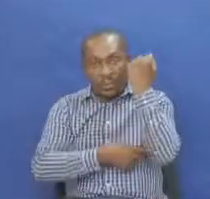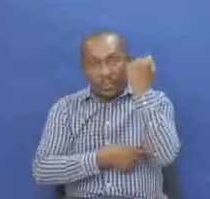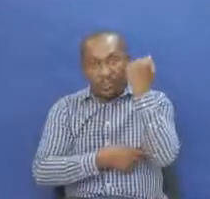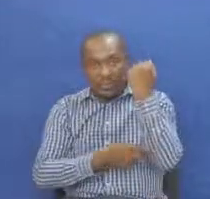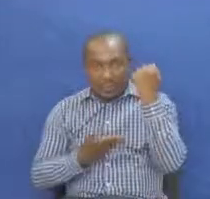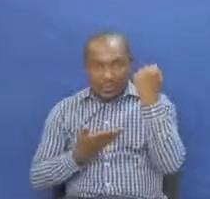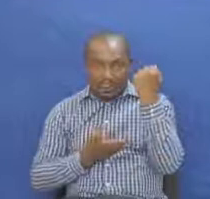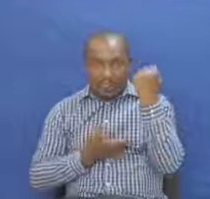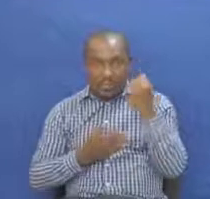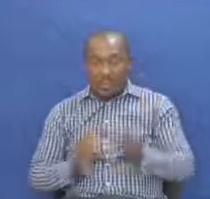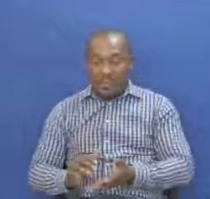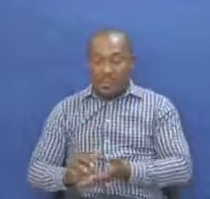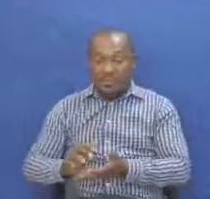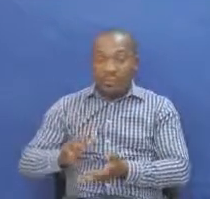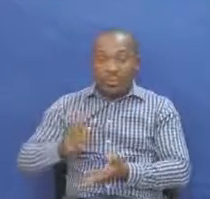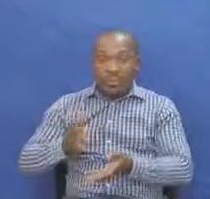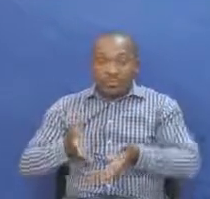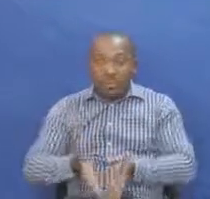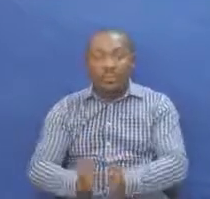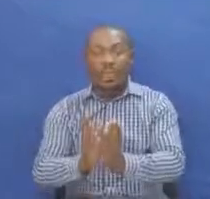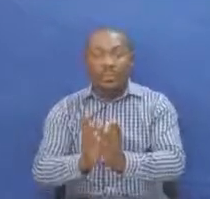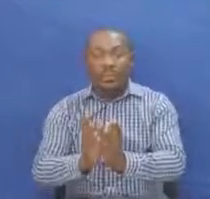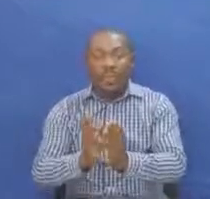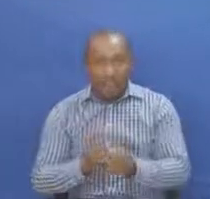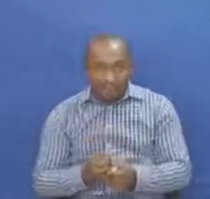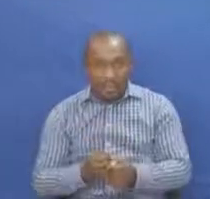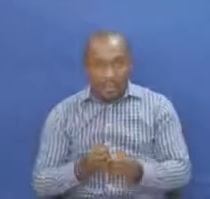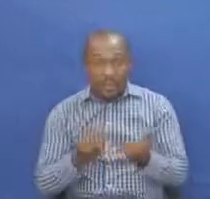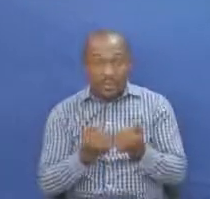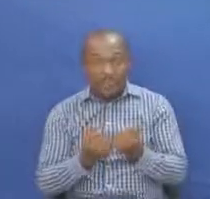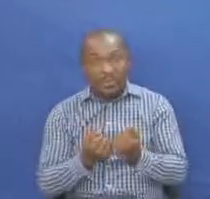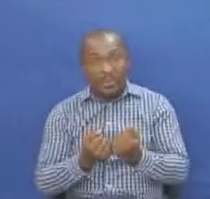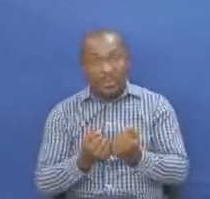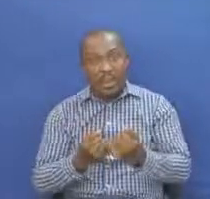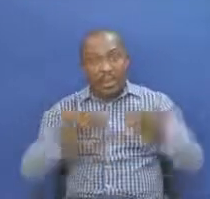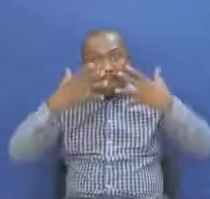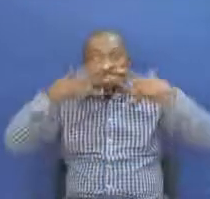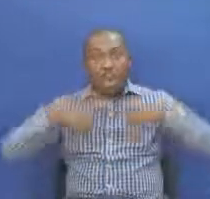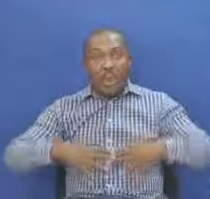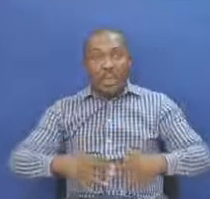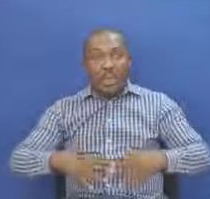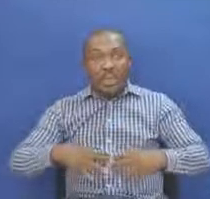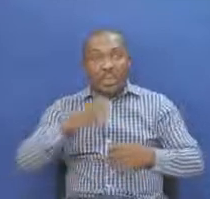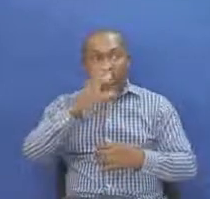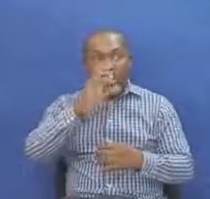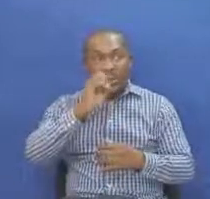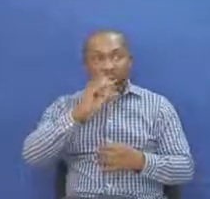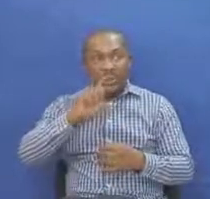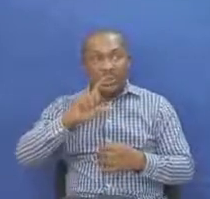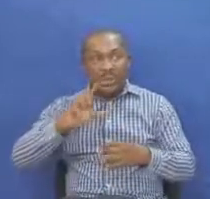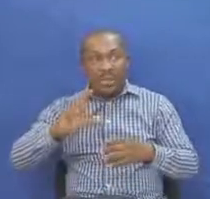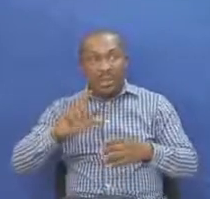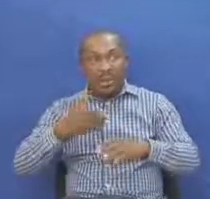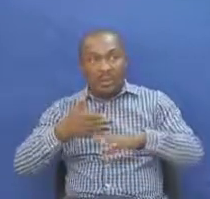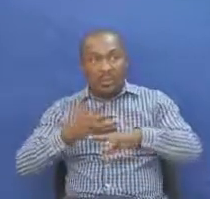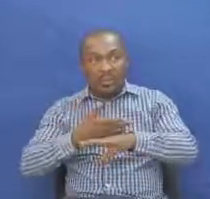about by the increase in the number or the size of the body cells. So we can say